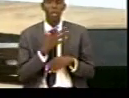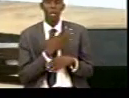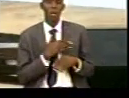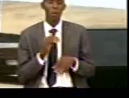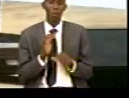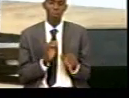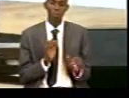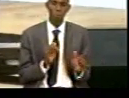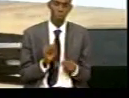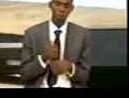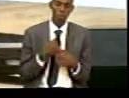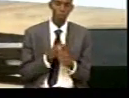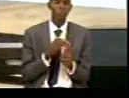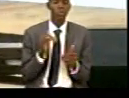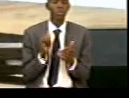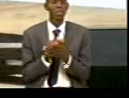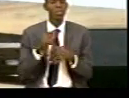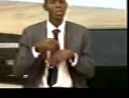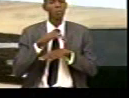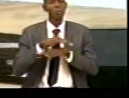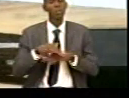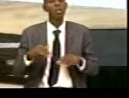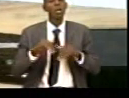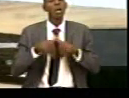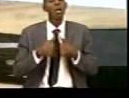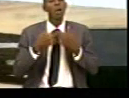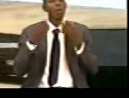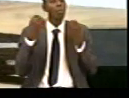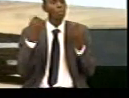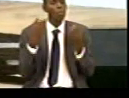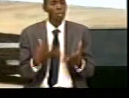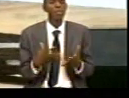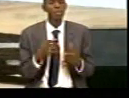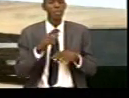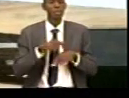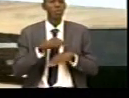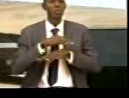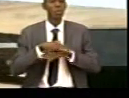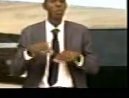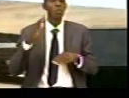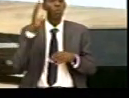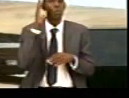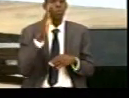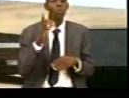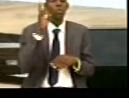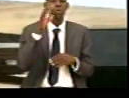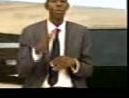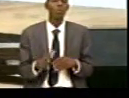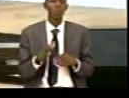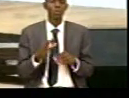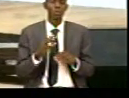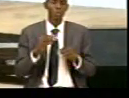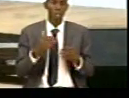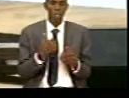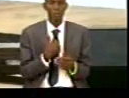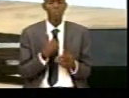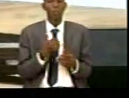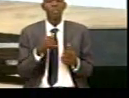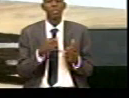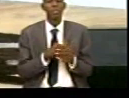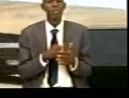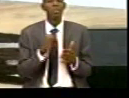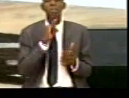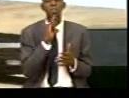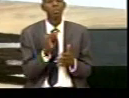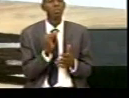How many timetables will God walk with? He walks with only one timetable,